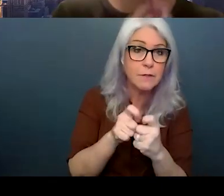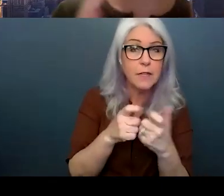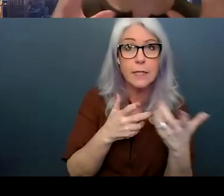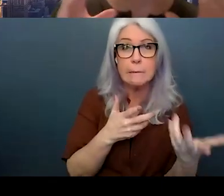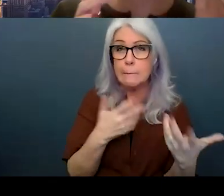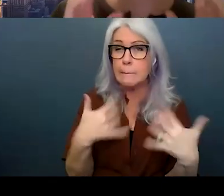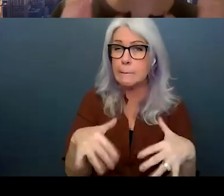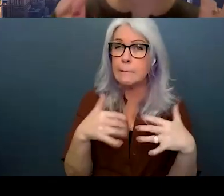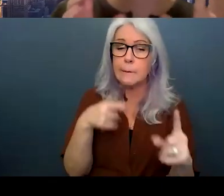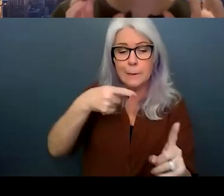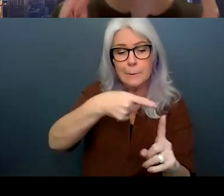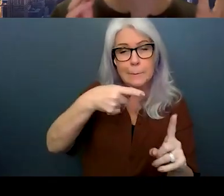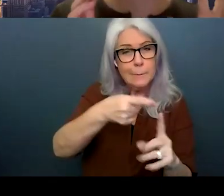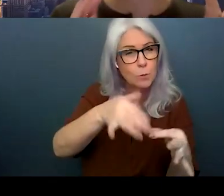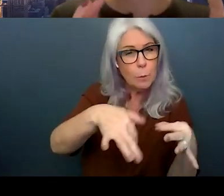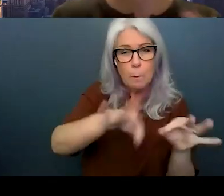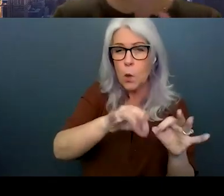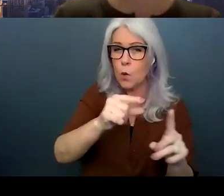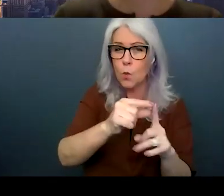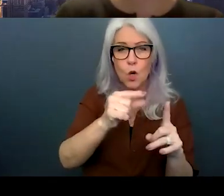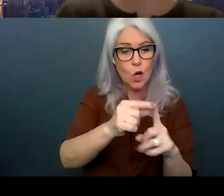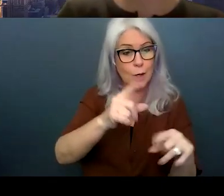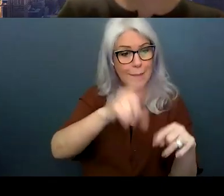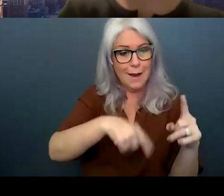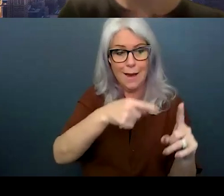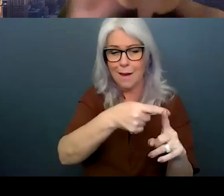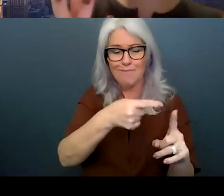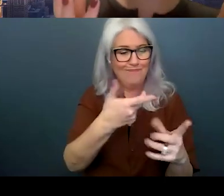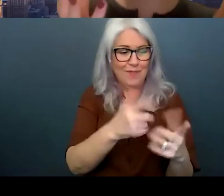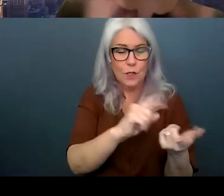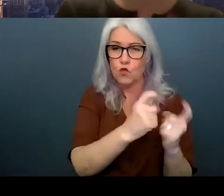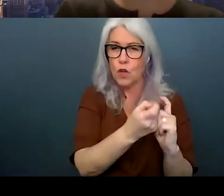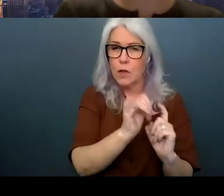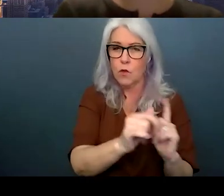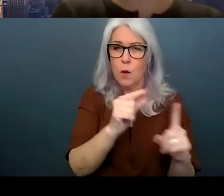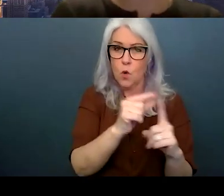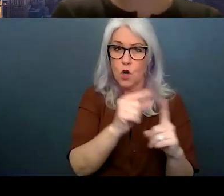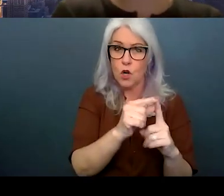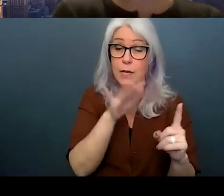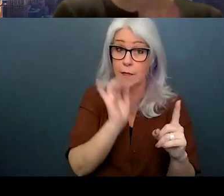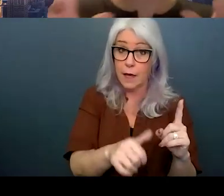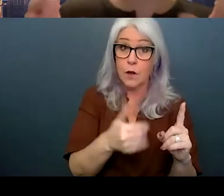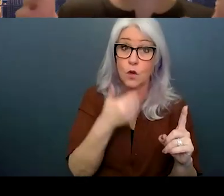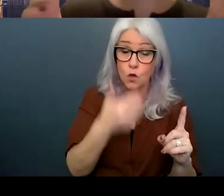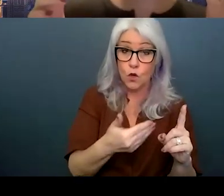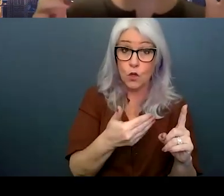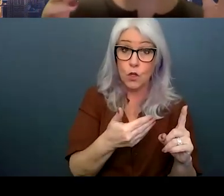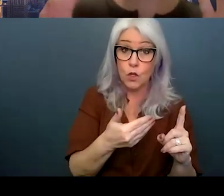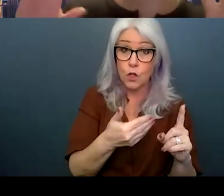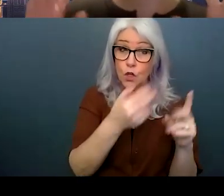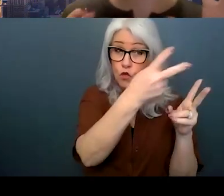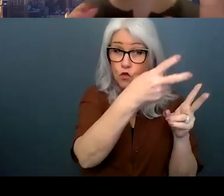keyword or something that just cannot be rephrased, is that a good candidate to direct quote just